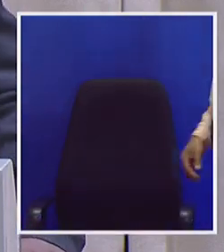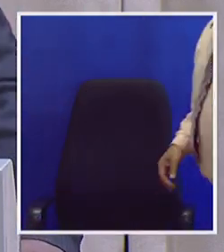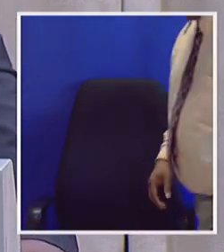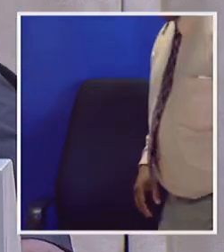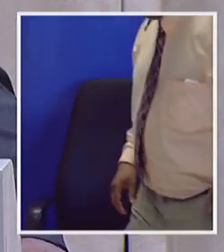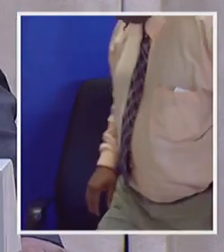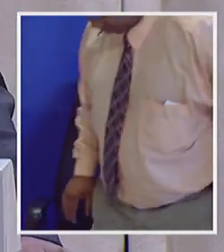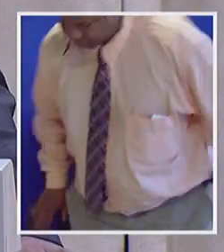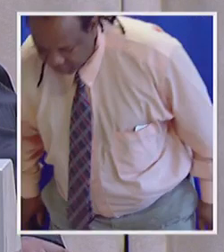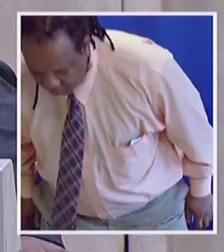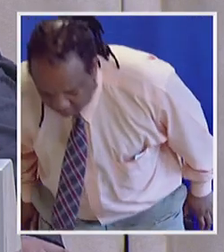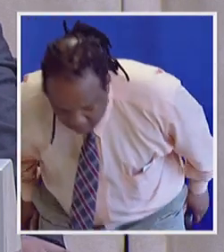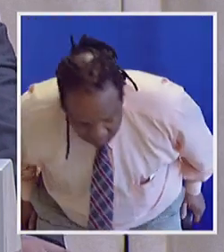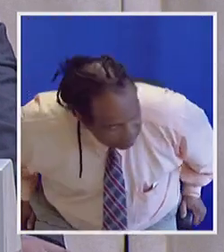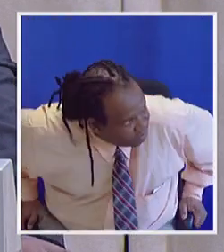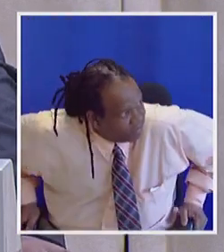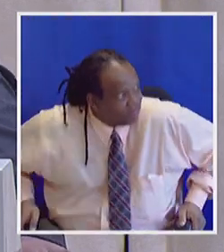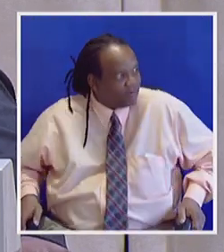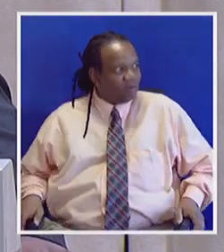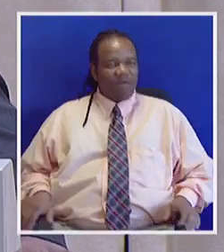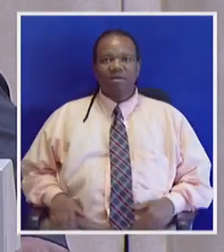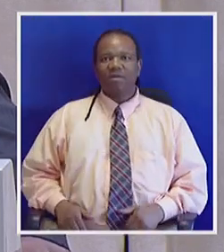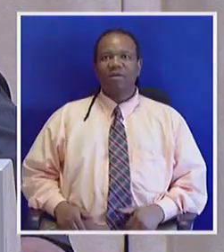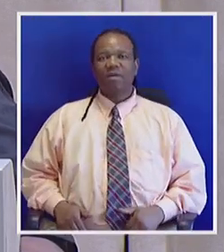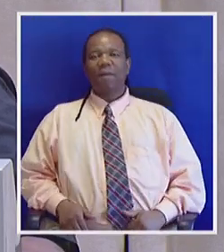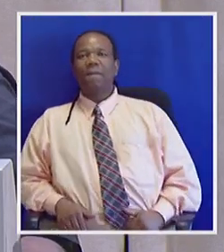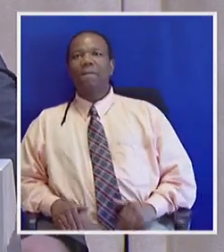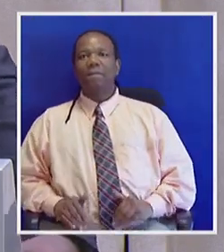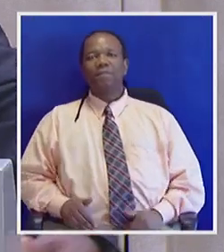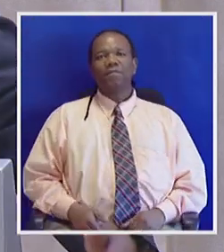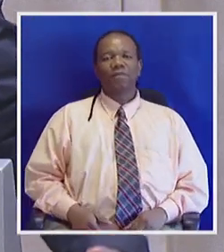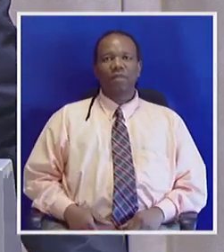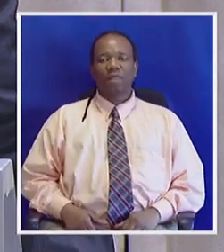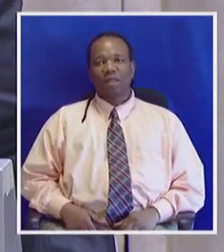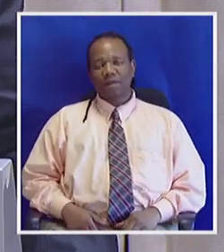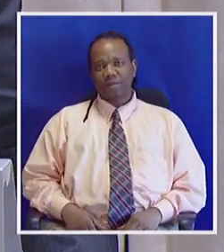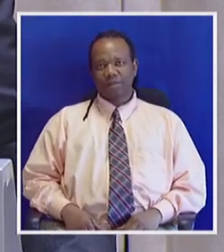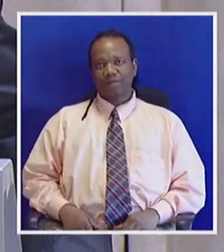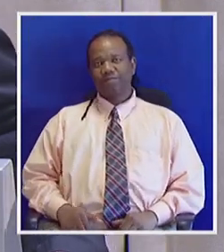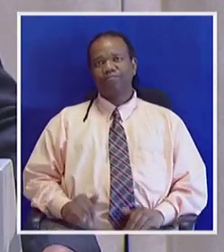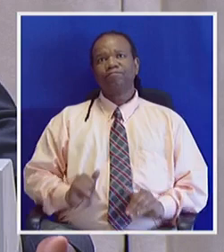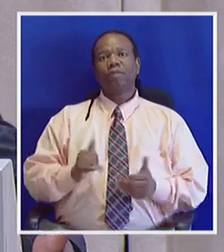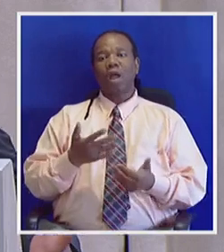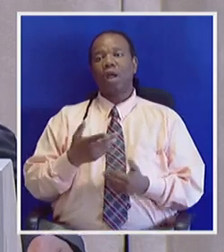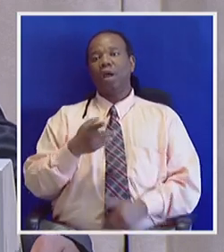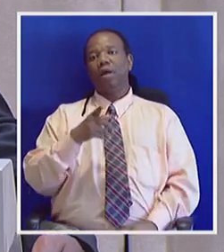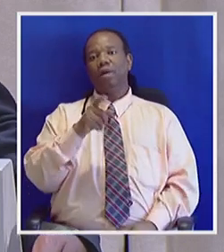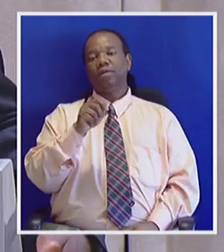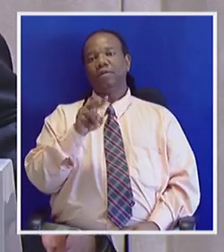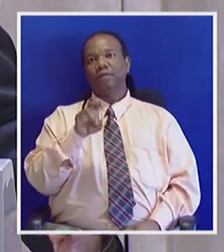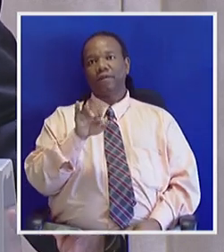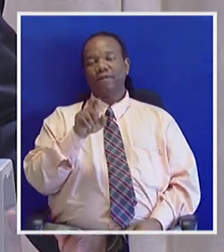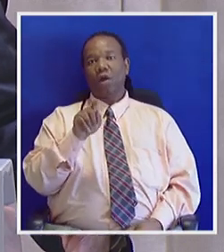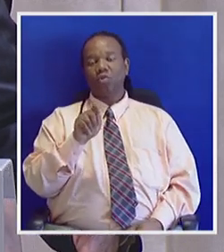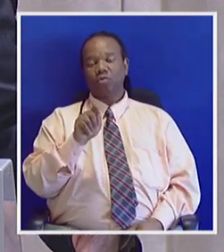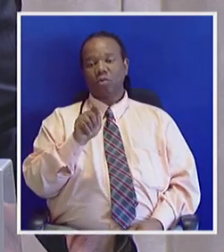delivery of education and skills. Now, you ask about the number of TVET colleges.